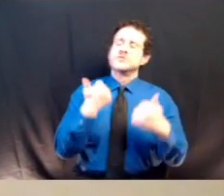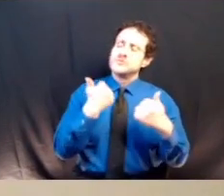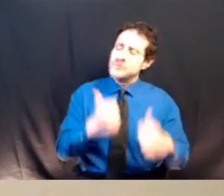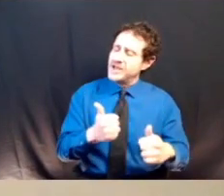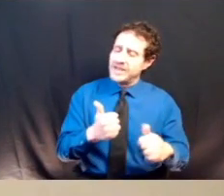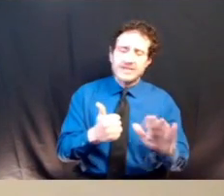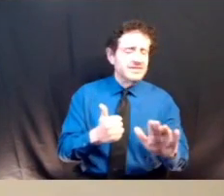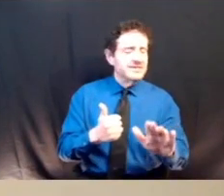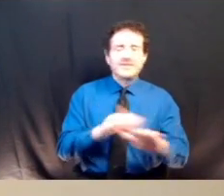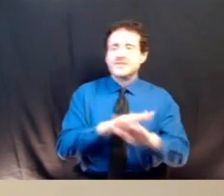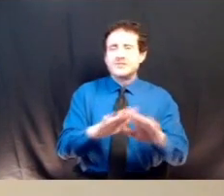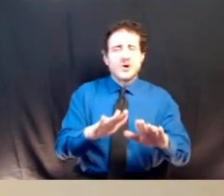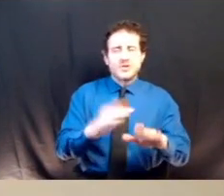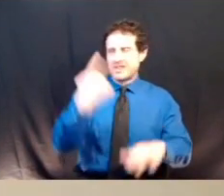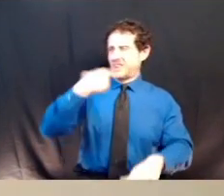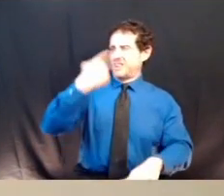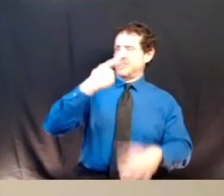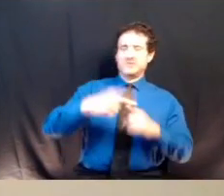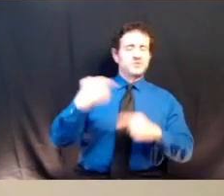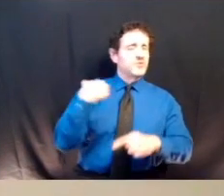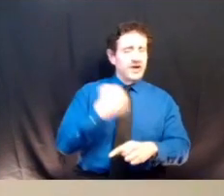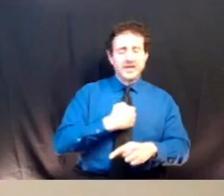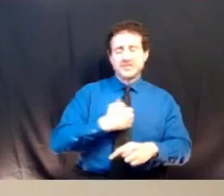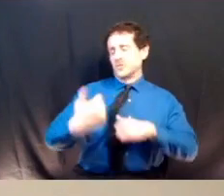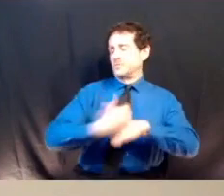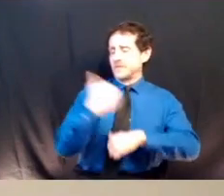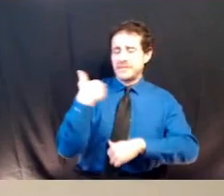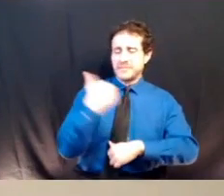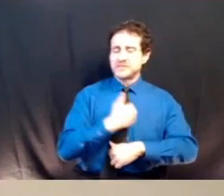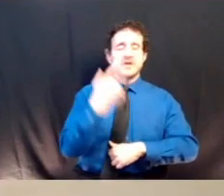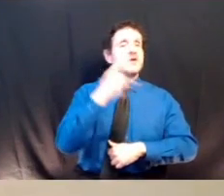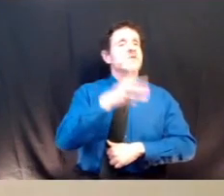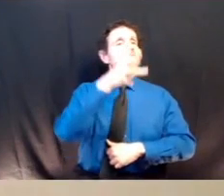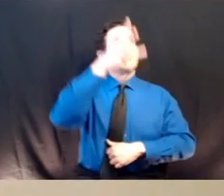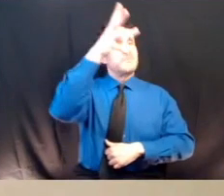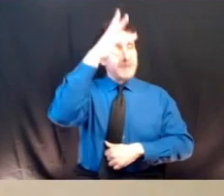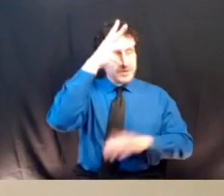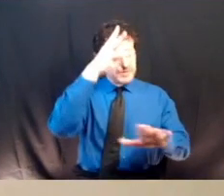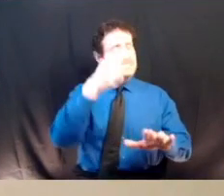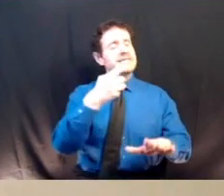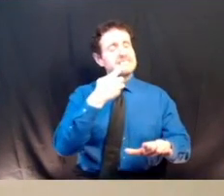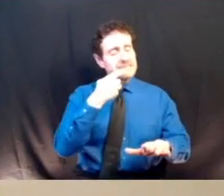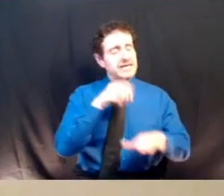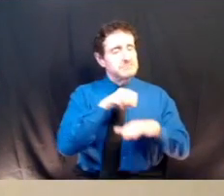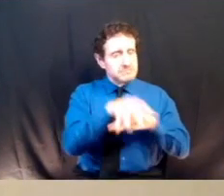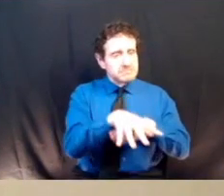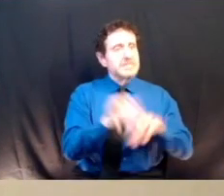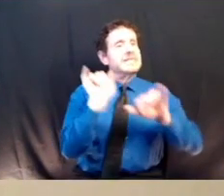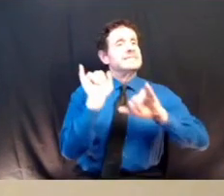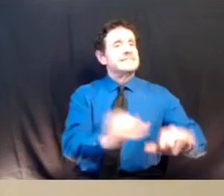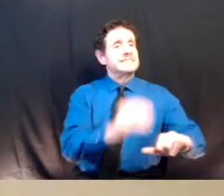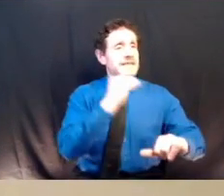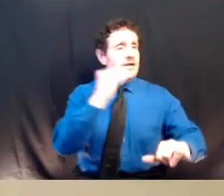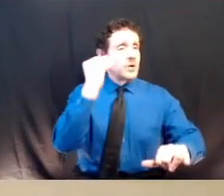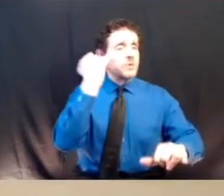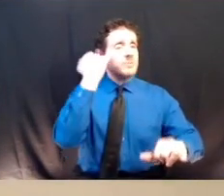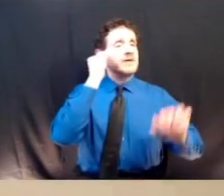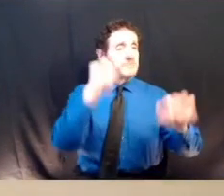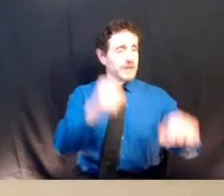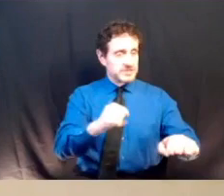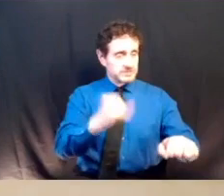there, again, the same methods. Stay at home as much as possible. If you're out, please try